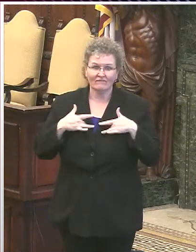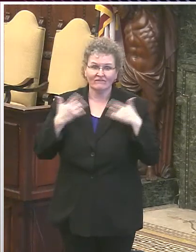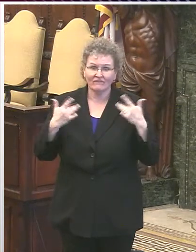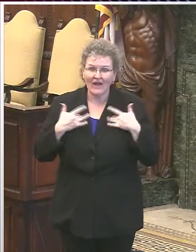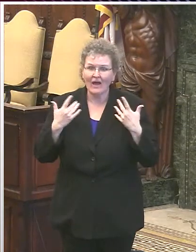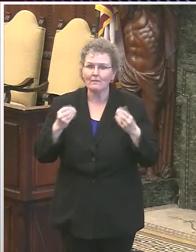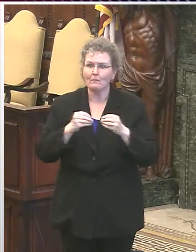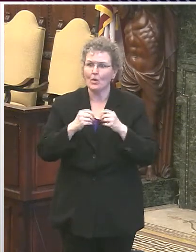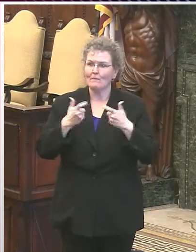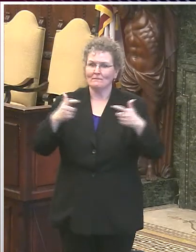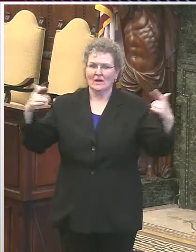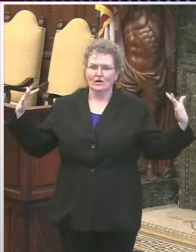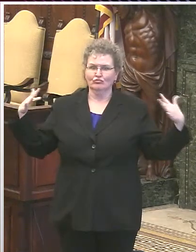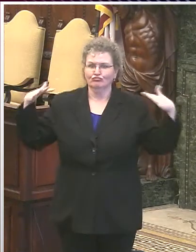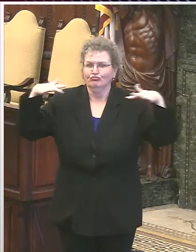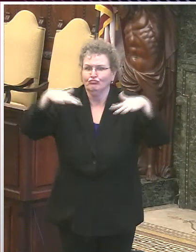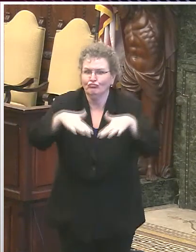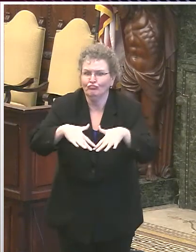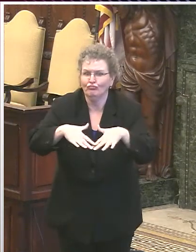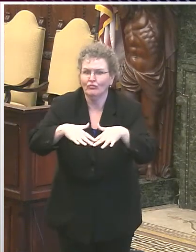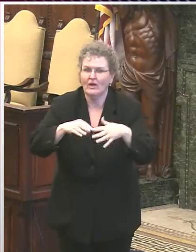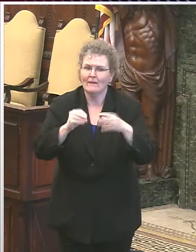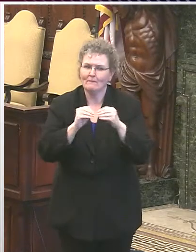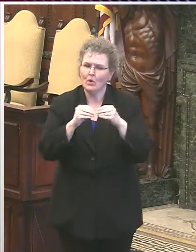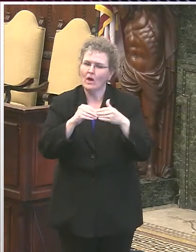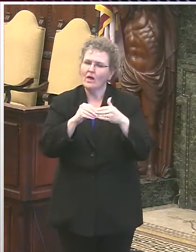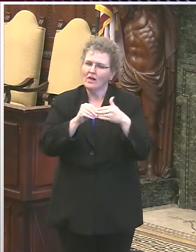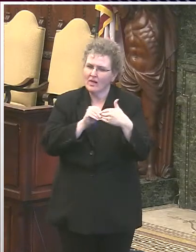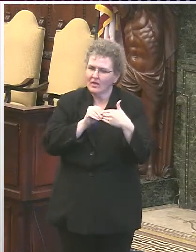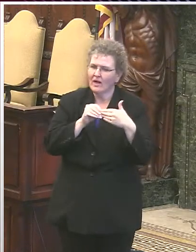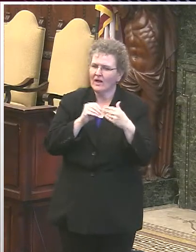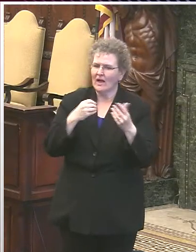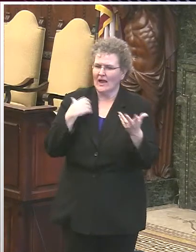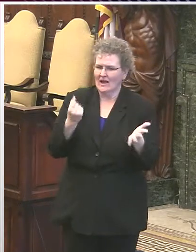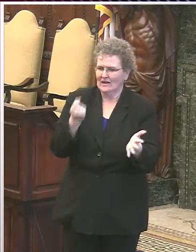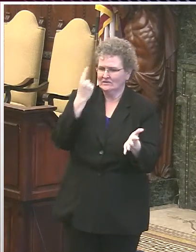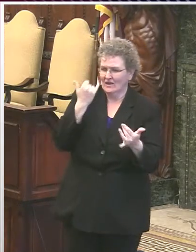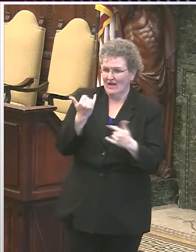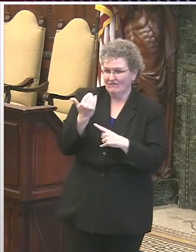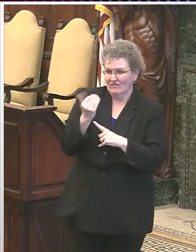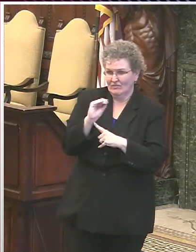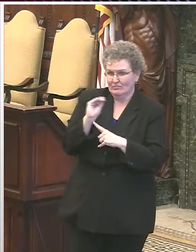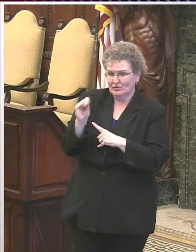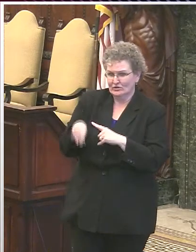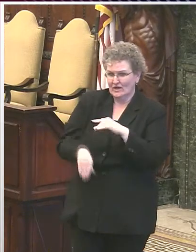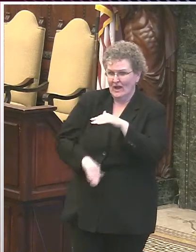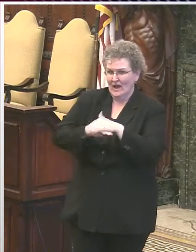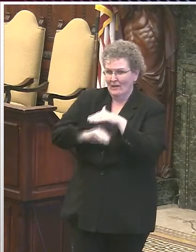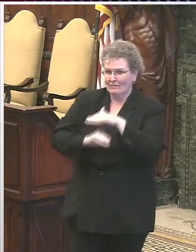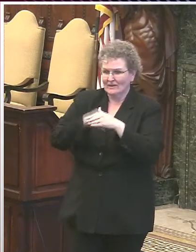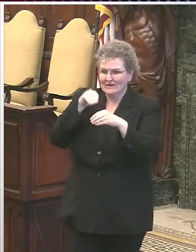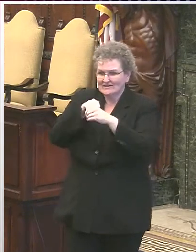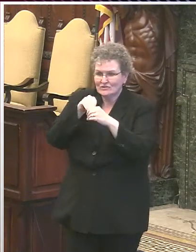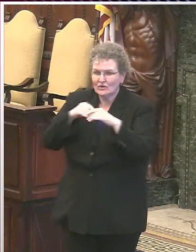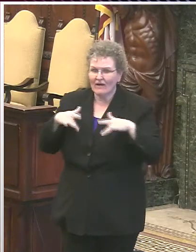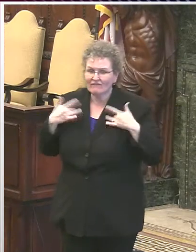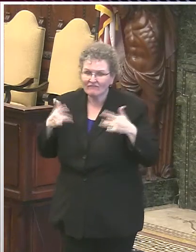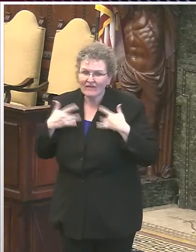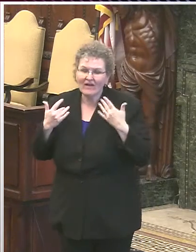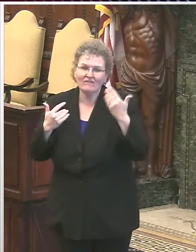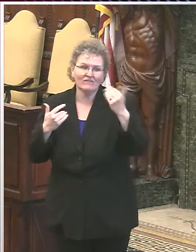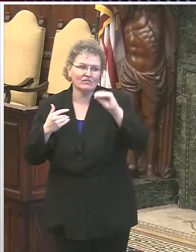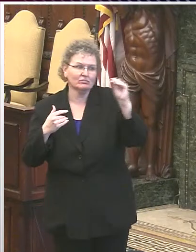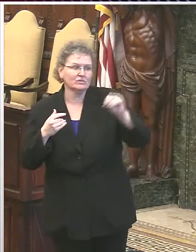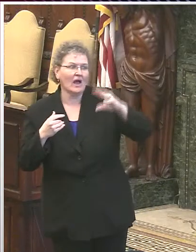events, and the capacity limits are easier to understand. They're 15% capacity indoors and 20% capacity